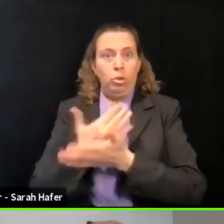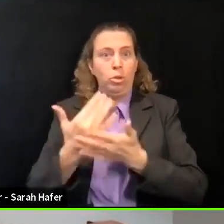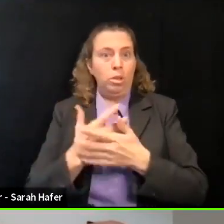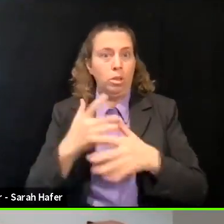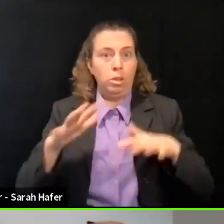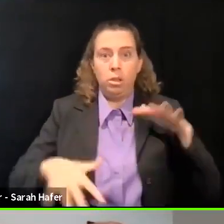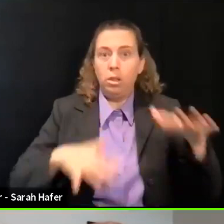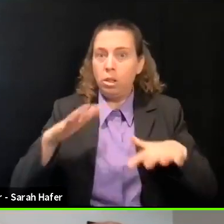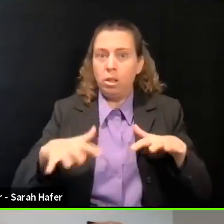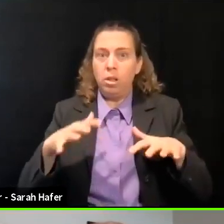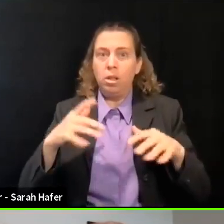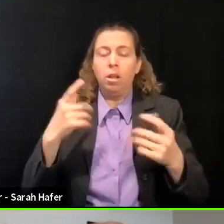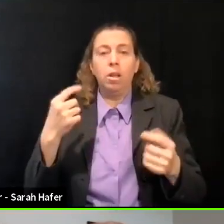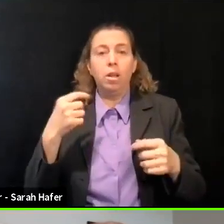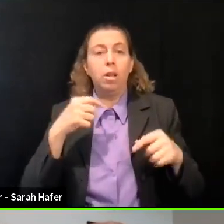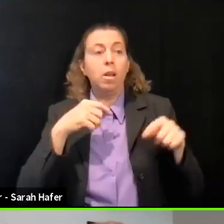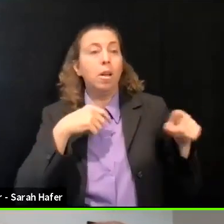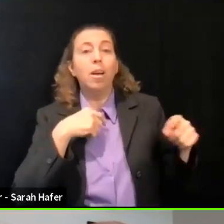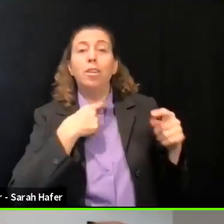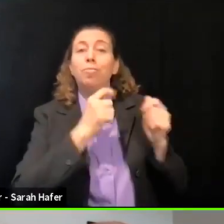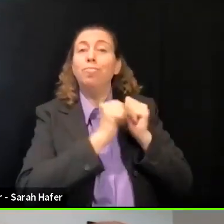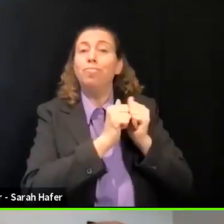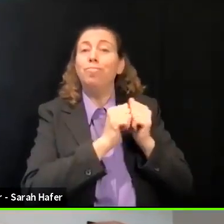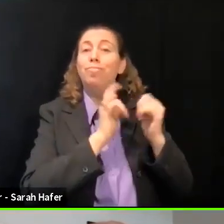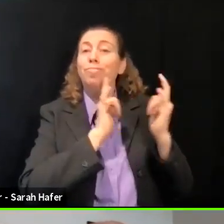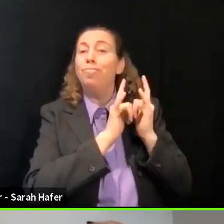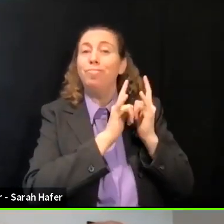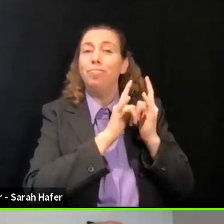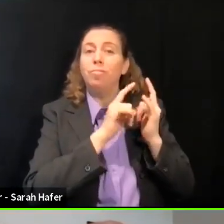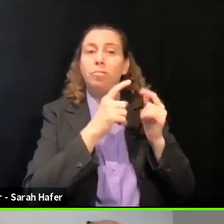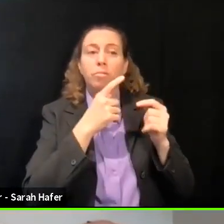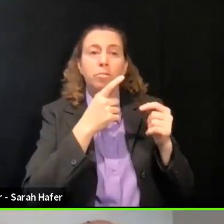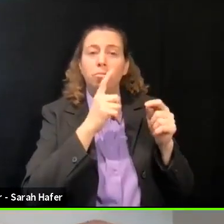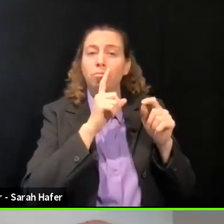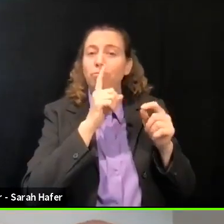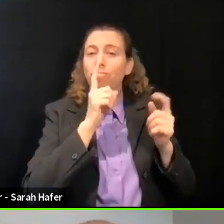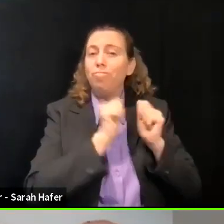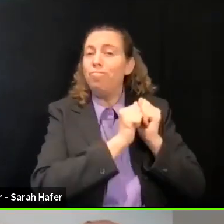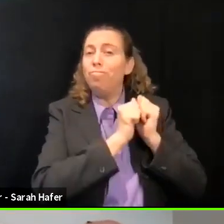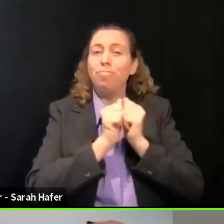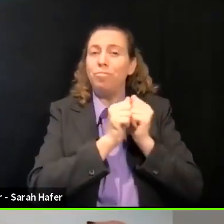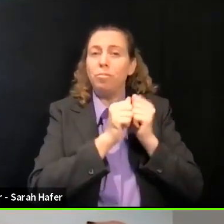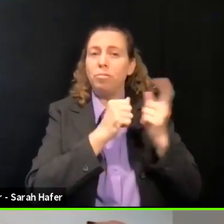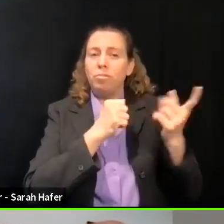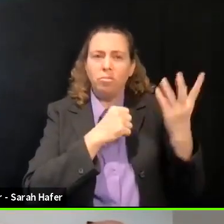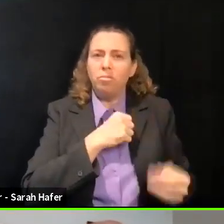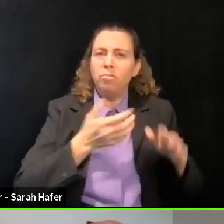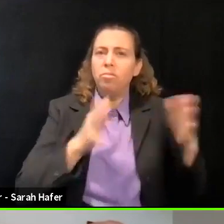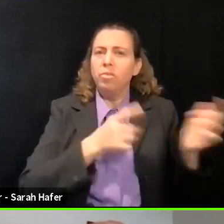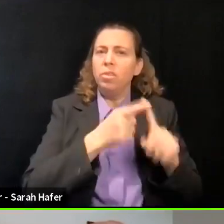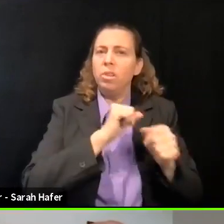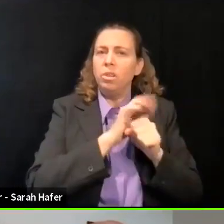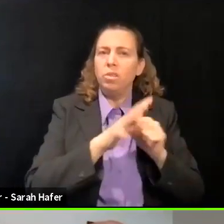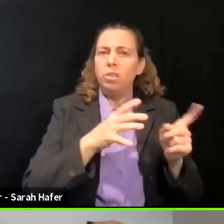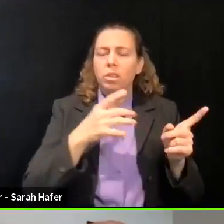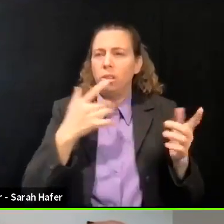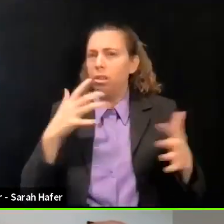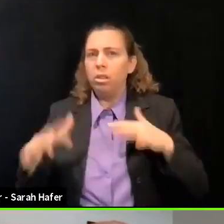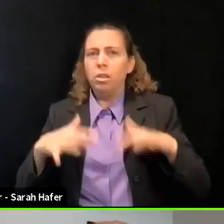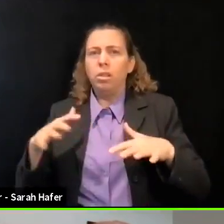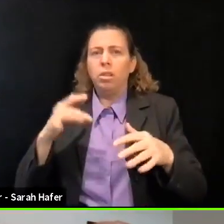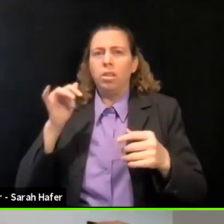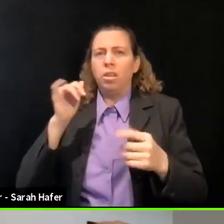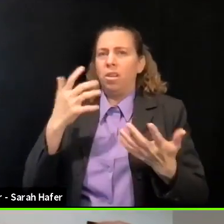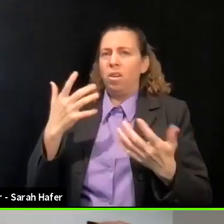loved one dies. But there are many factors, and as we've detected in our research and as we know in our lives and in our hearts, that